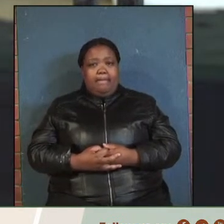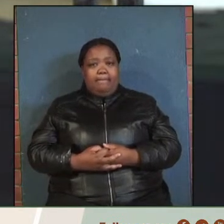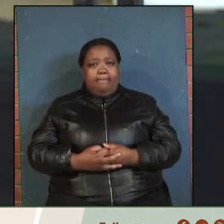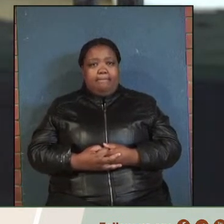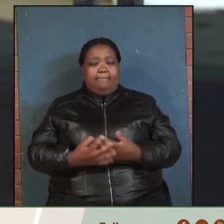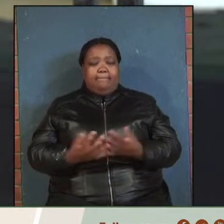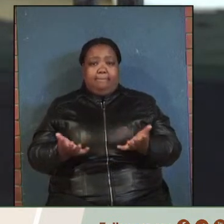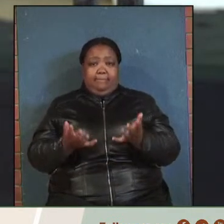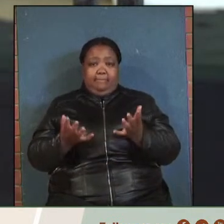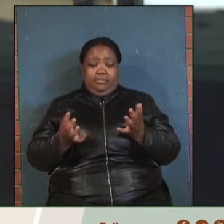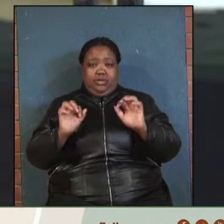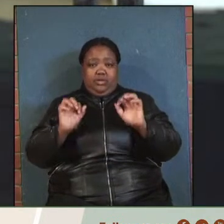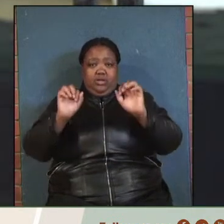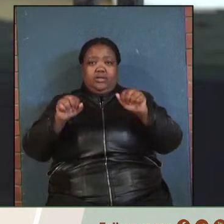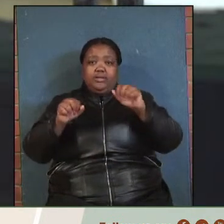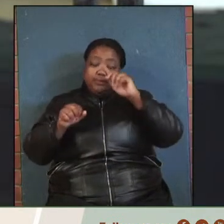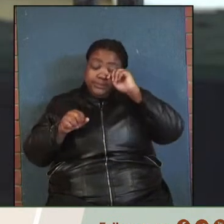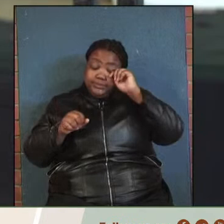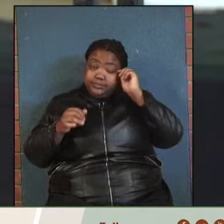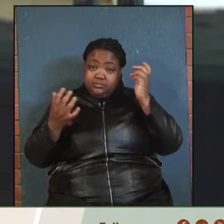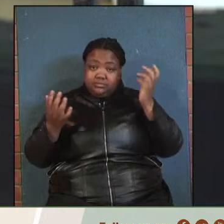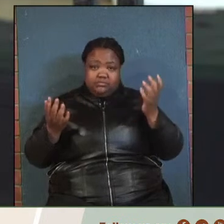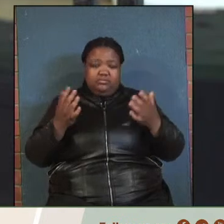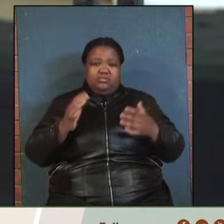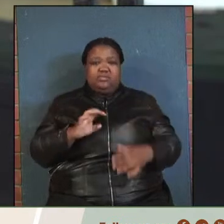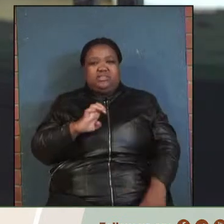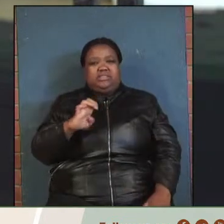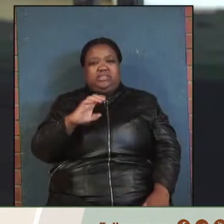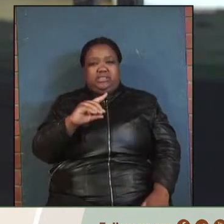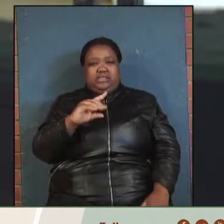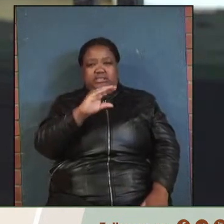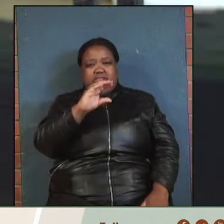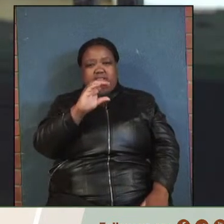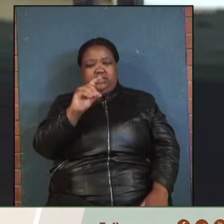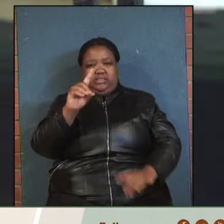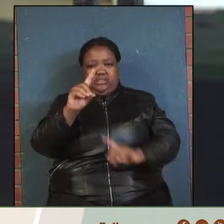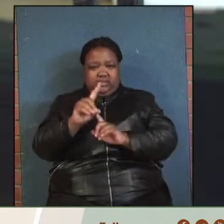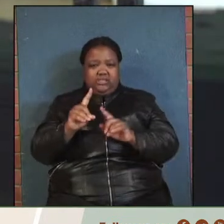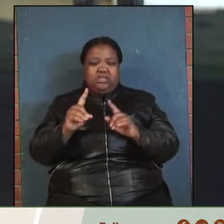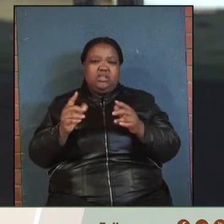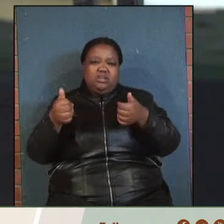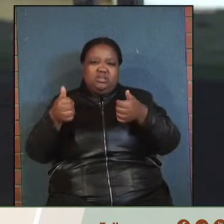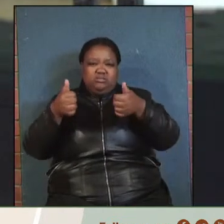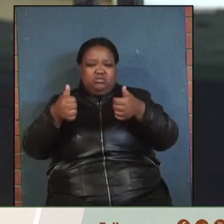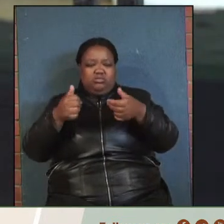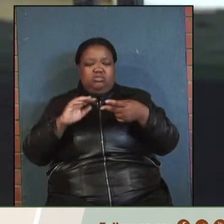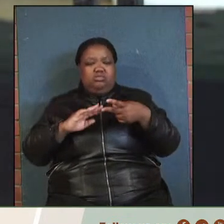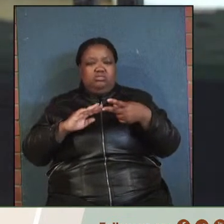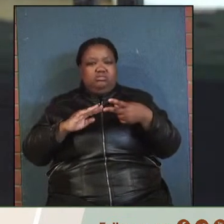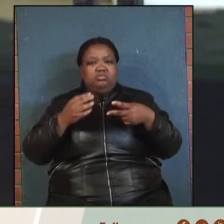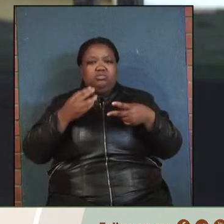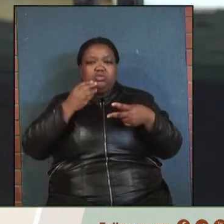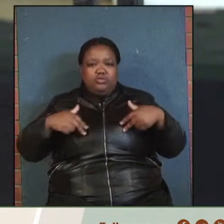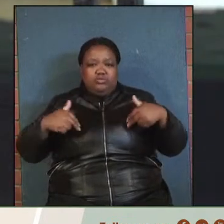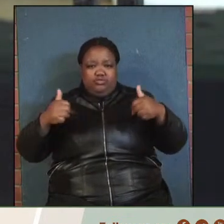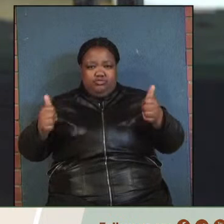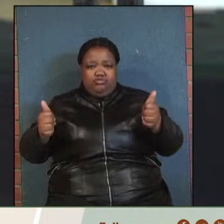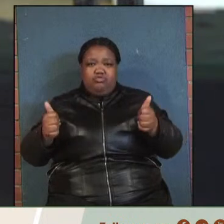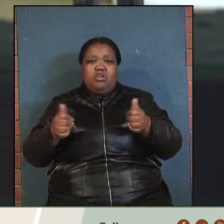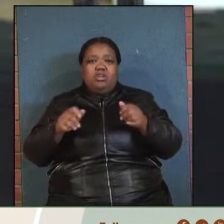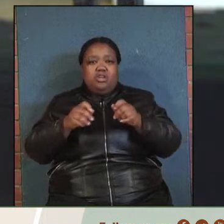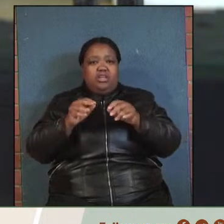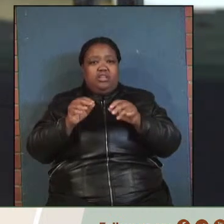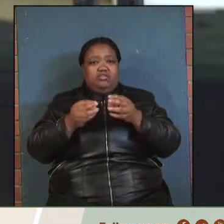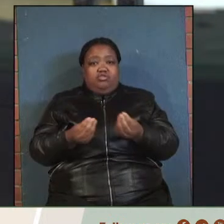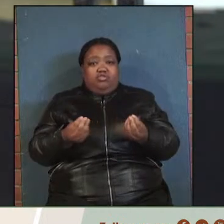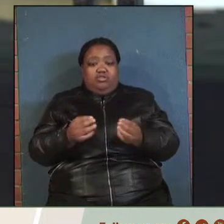that measures like early childhood development programs, good nutrition, and keeping children in school for as long as possible are the